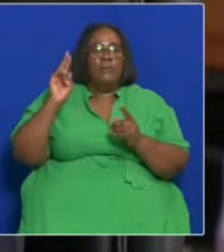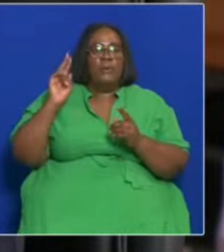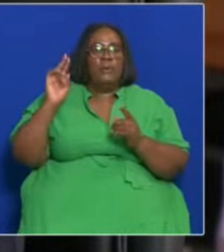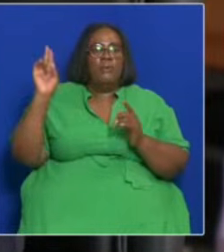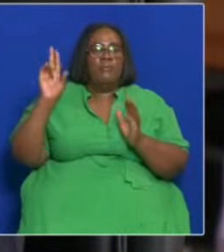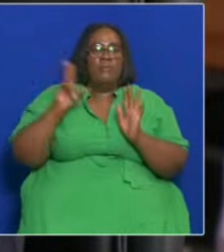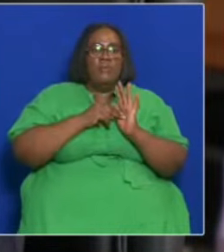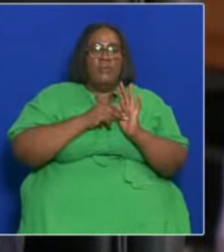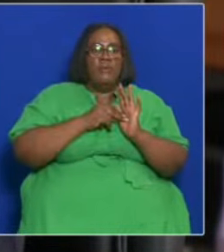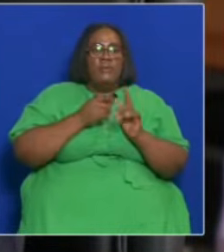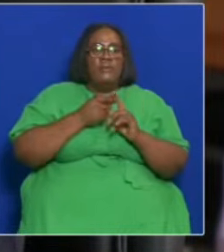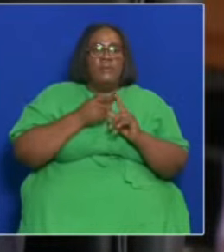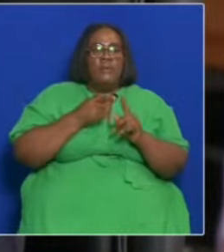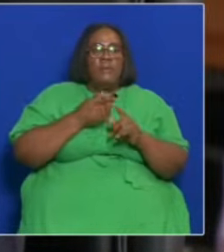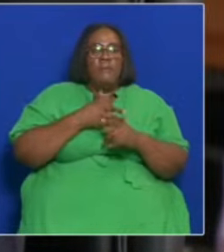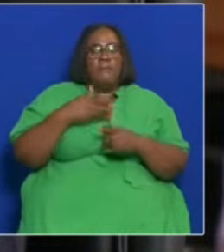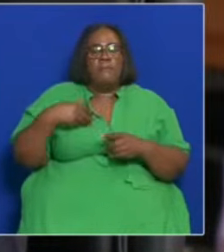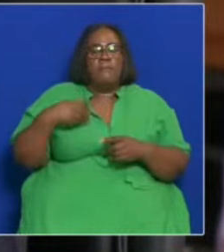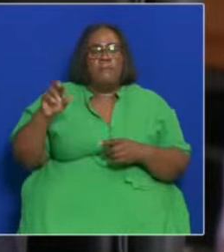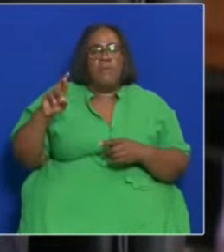16th,